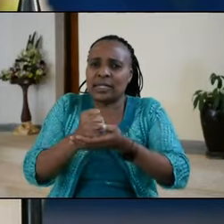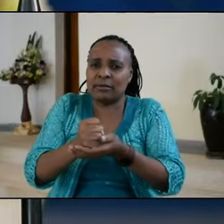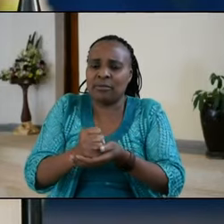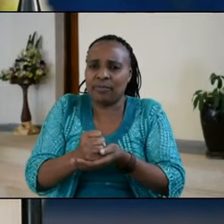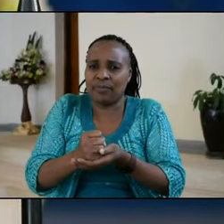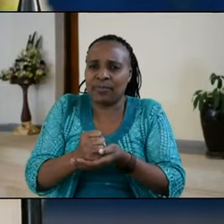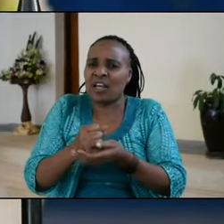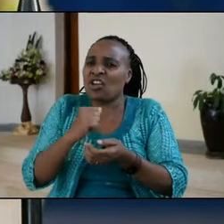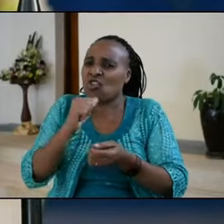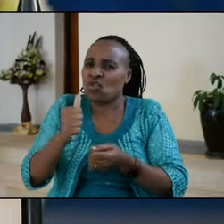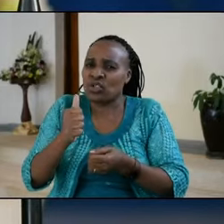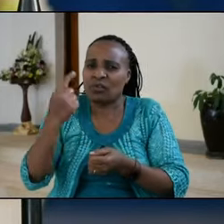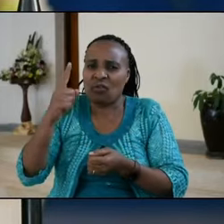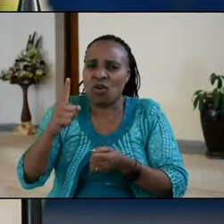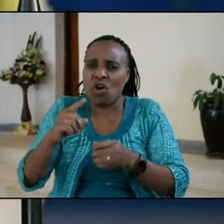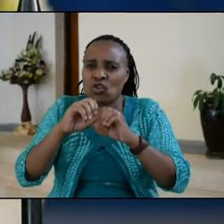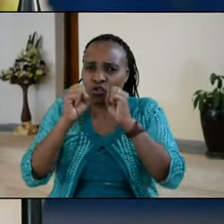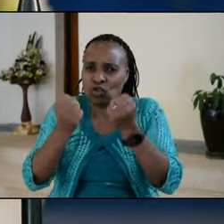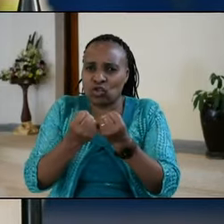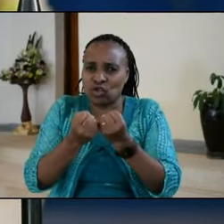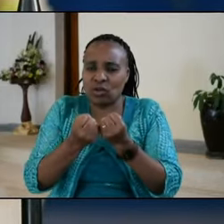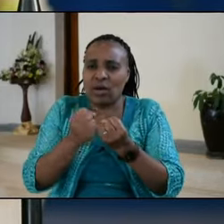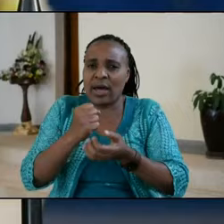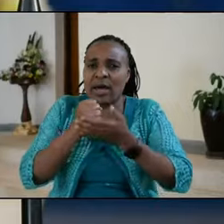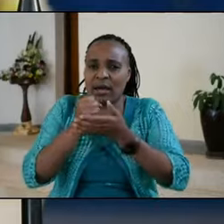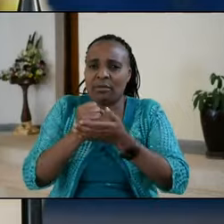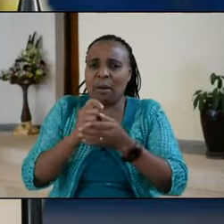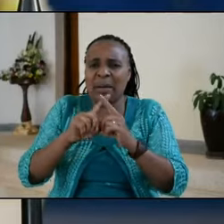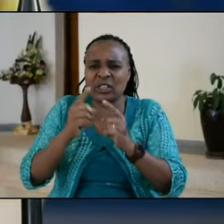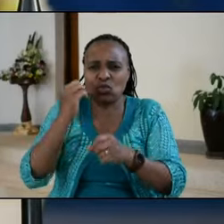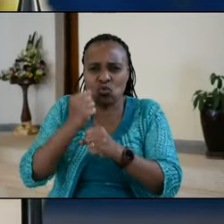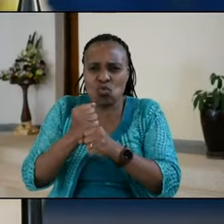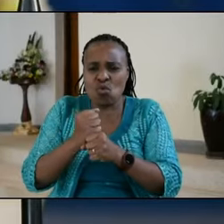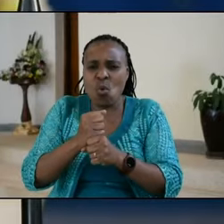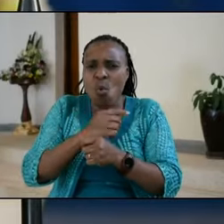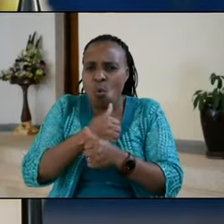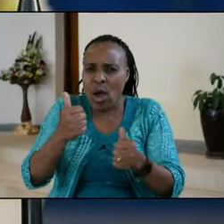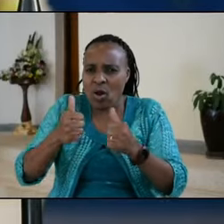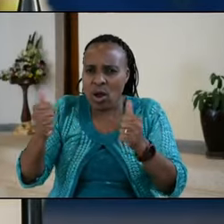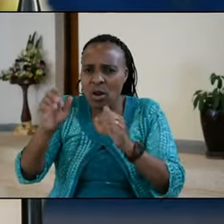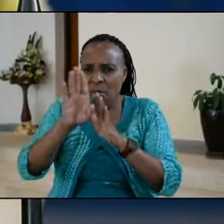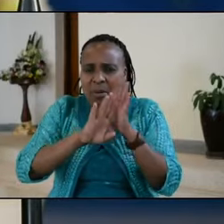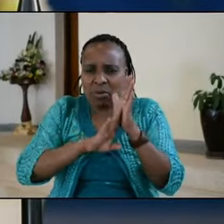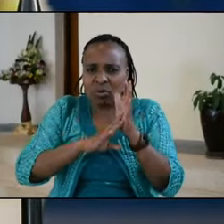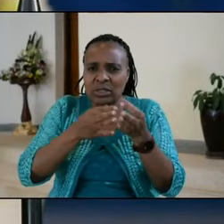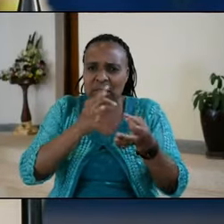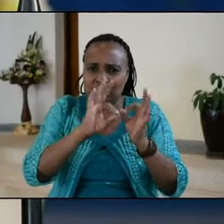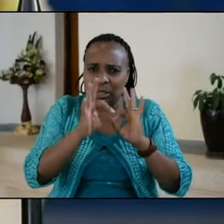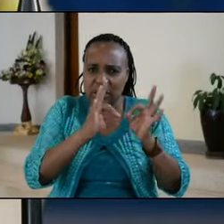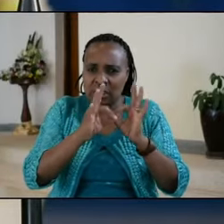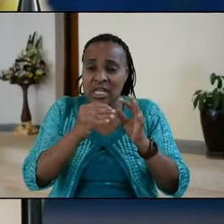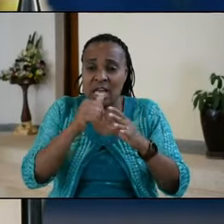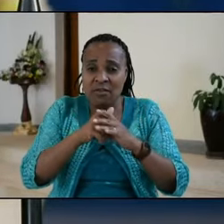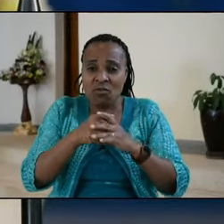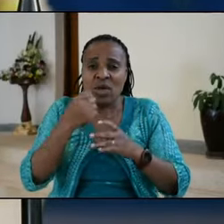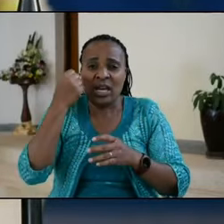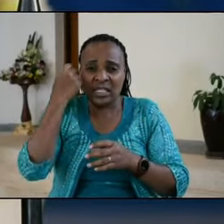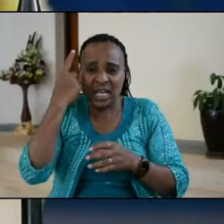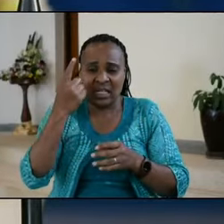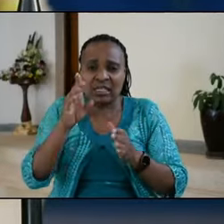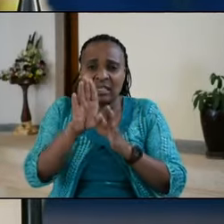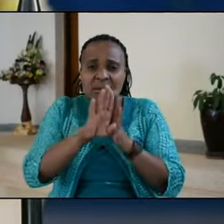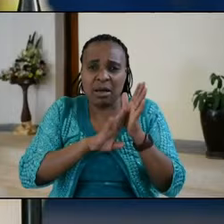as Christians, but let us do proper biblical interpretation. Because if we read and understand the Bible well,